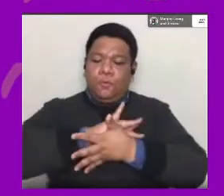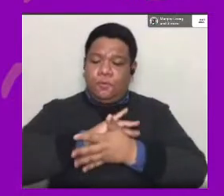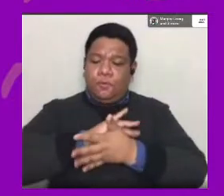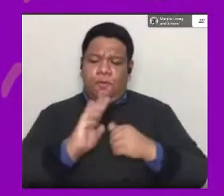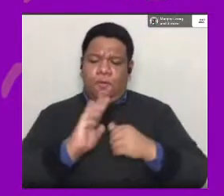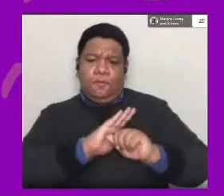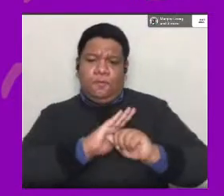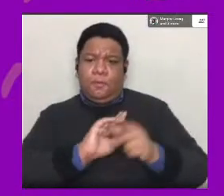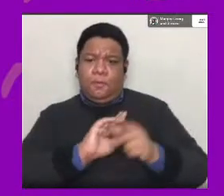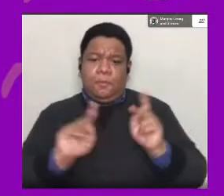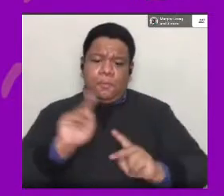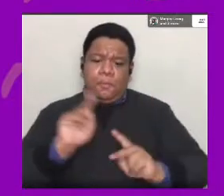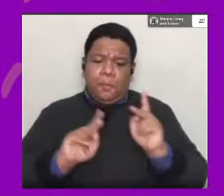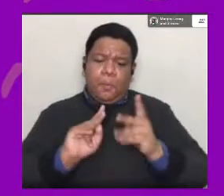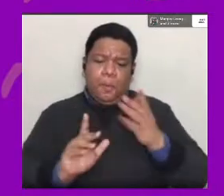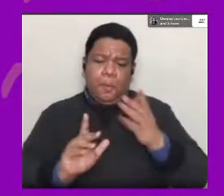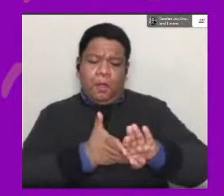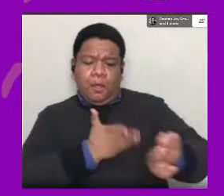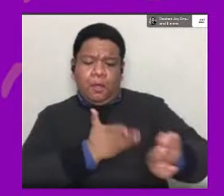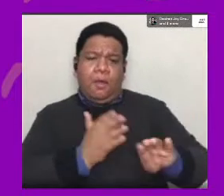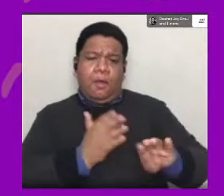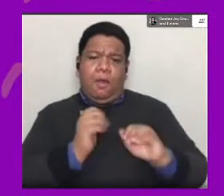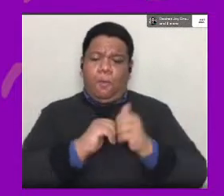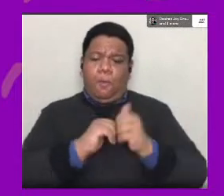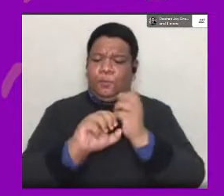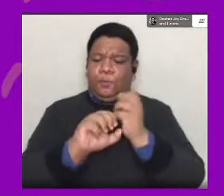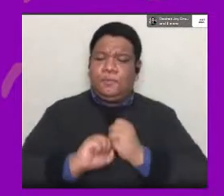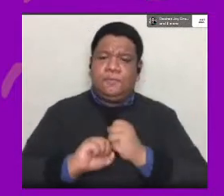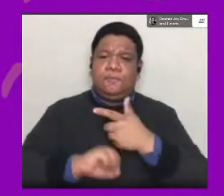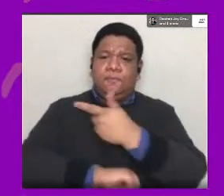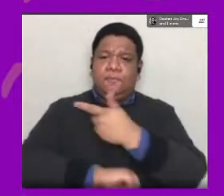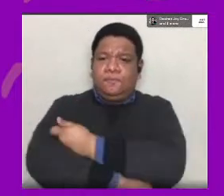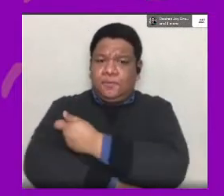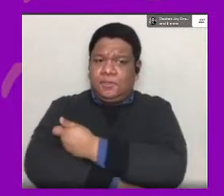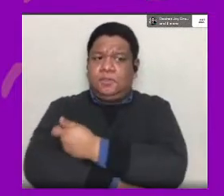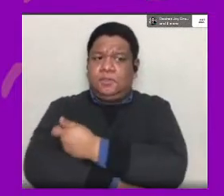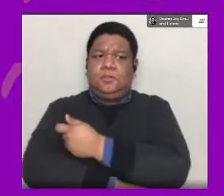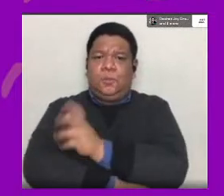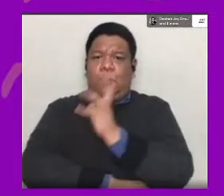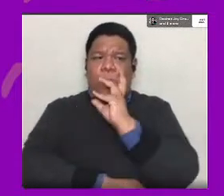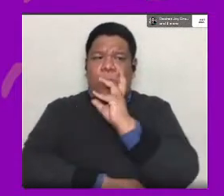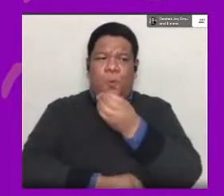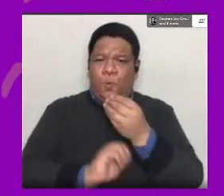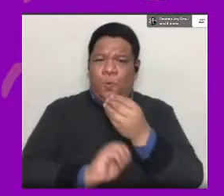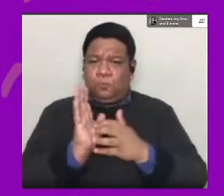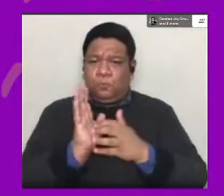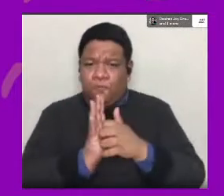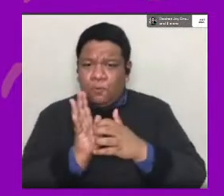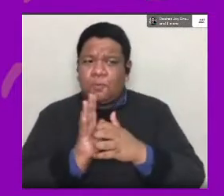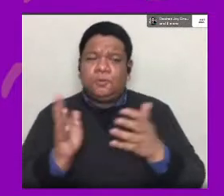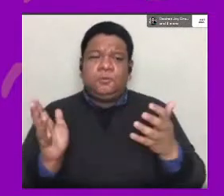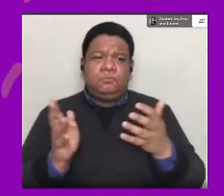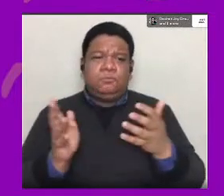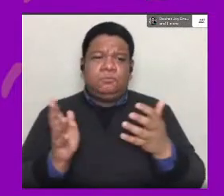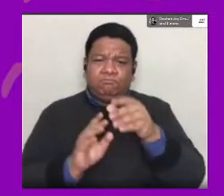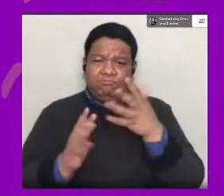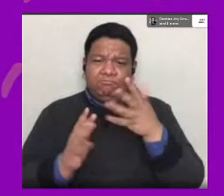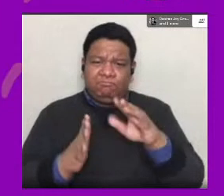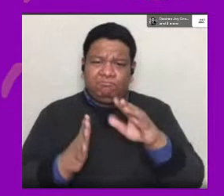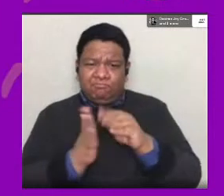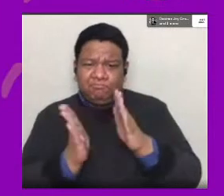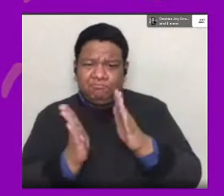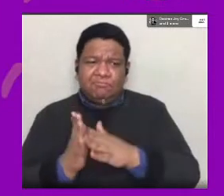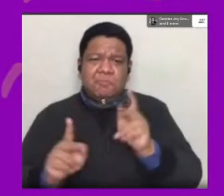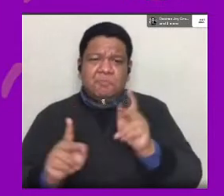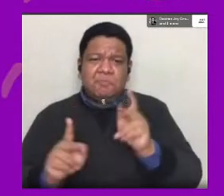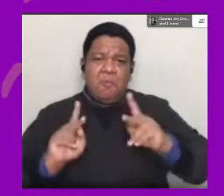be excluded and from getting the vaccines, from the lists, who are vulnerable. As you noted, people who aren't